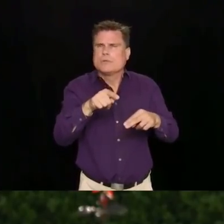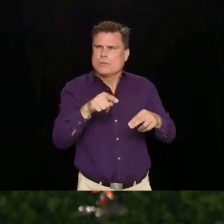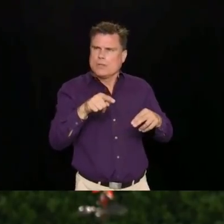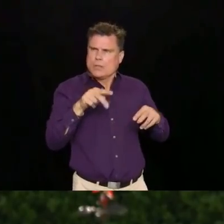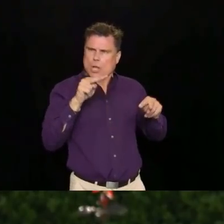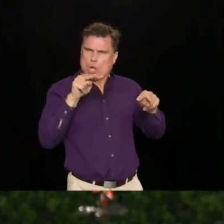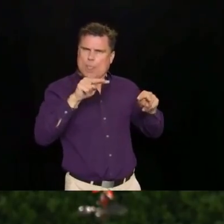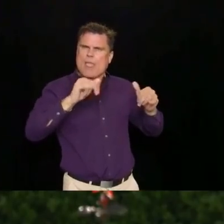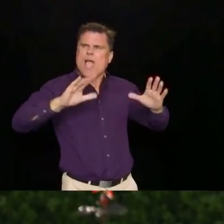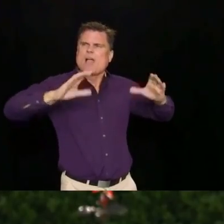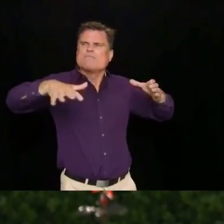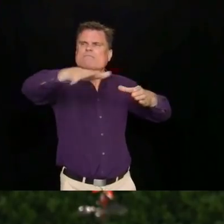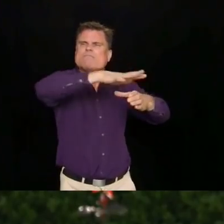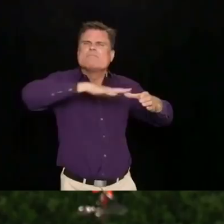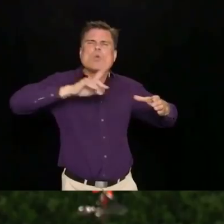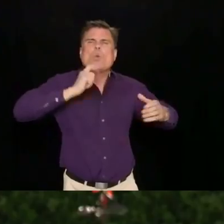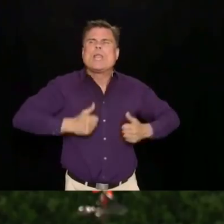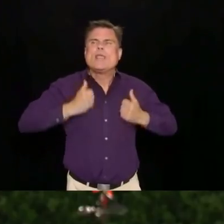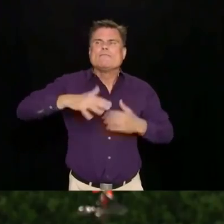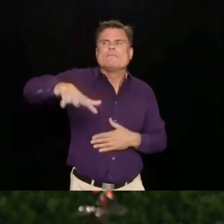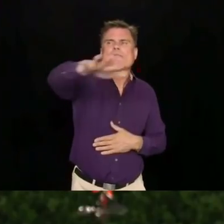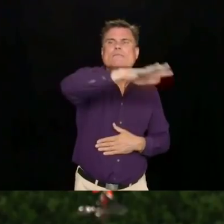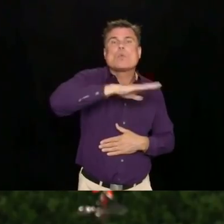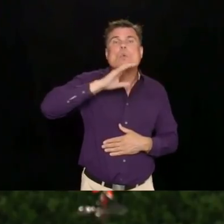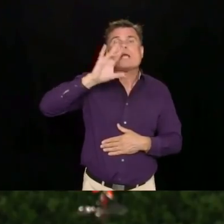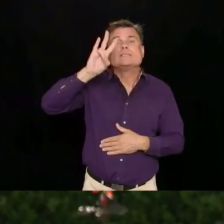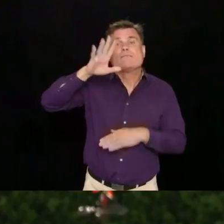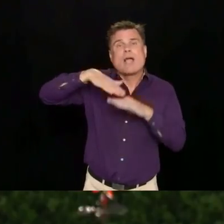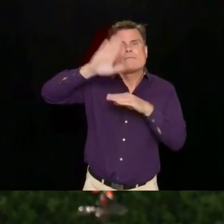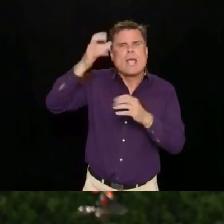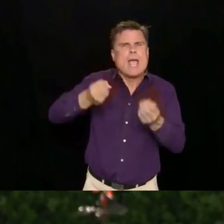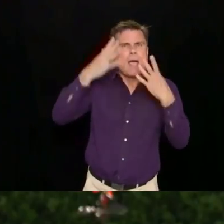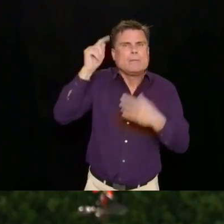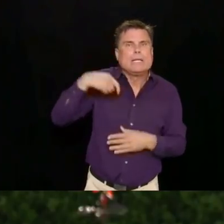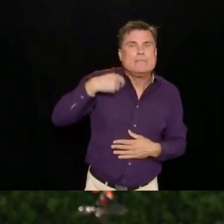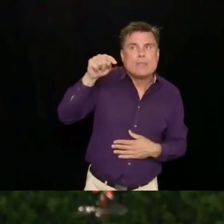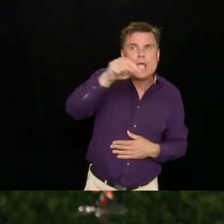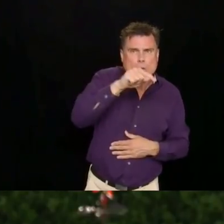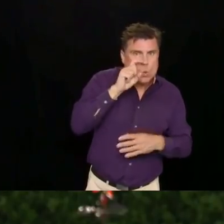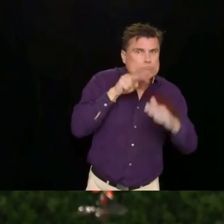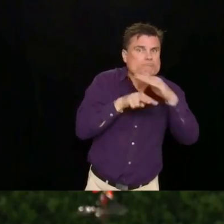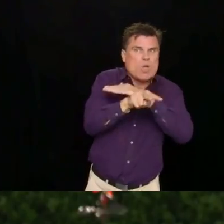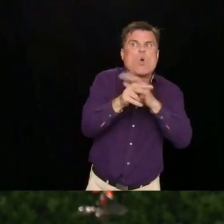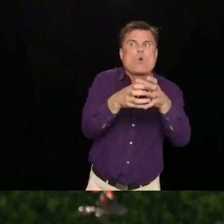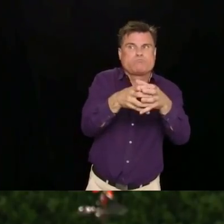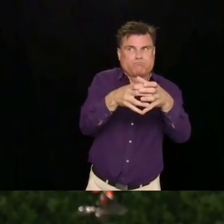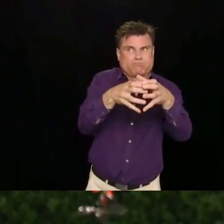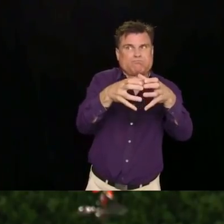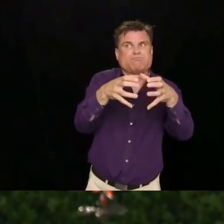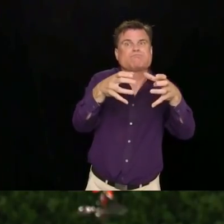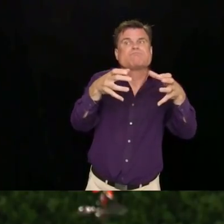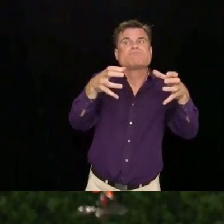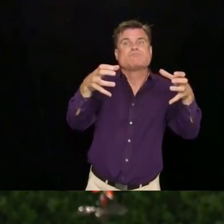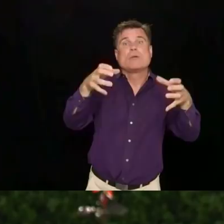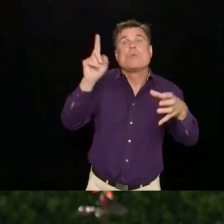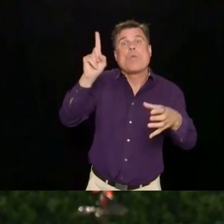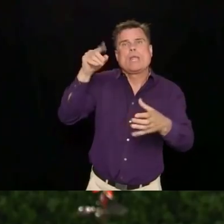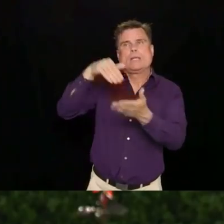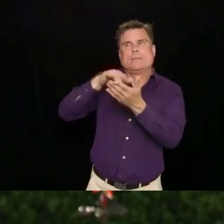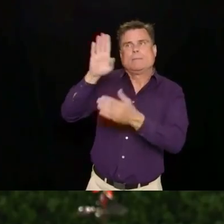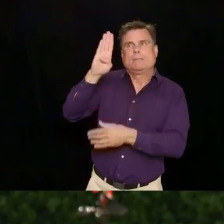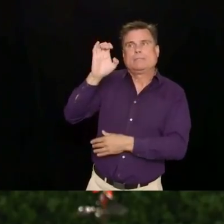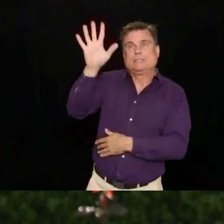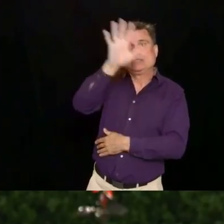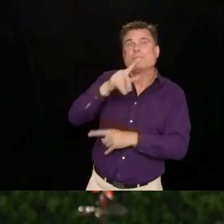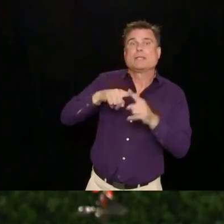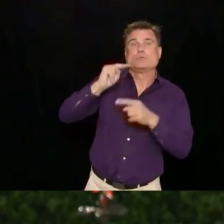75, which is a growing population really everywhere in the Interior Health Authority and in the Northern Health Authority. And we're not talking about,